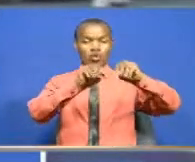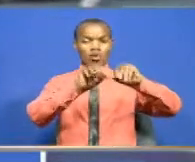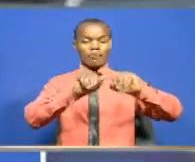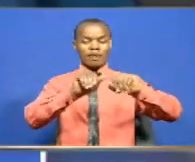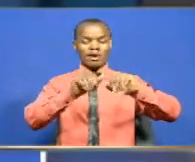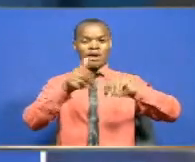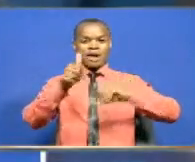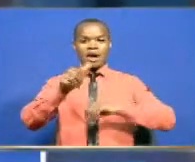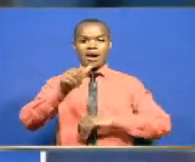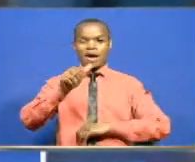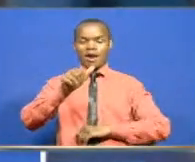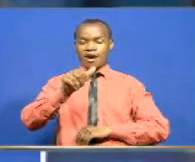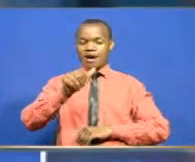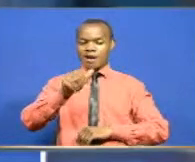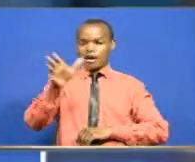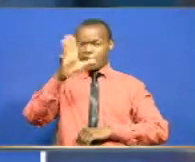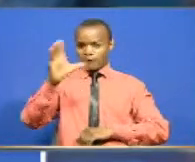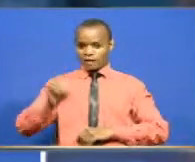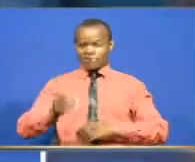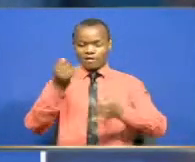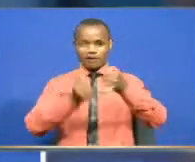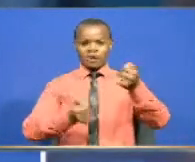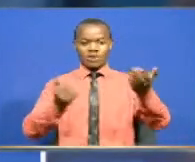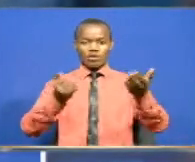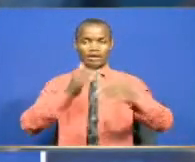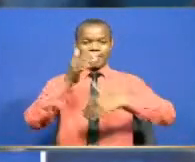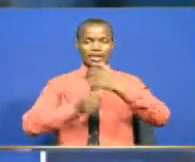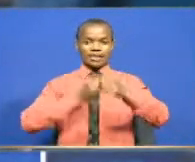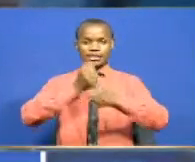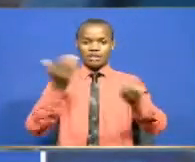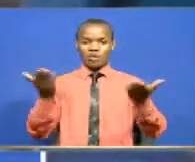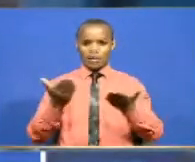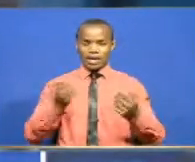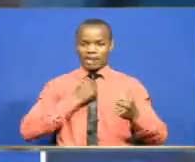Africa Finals set for Kigali next year.